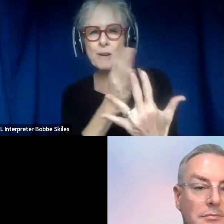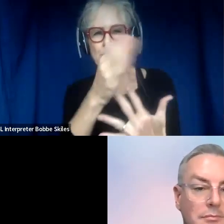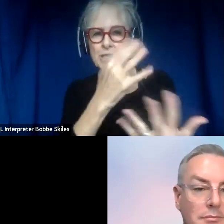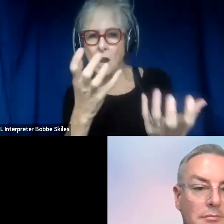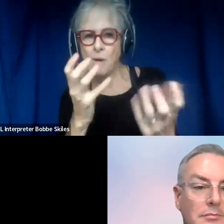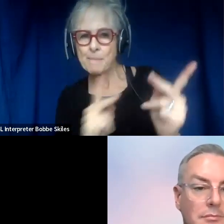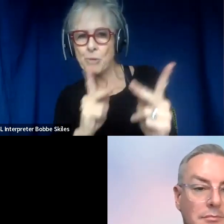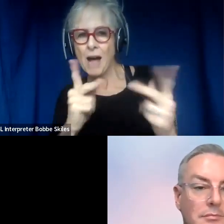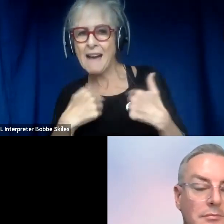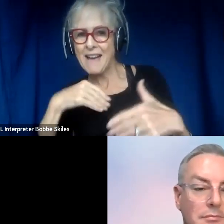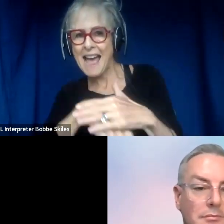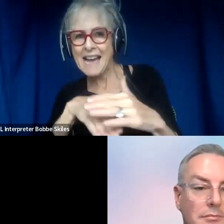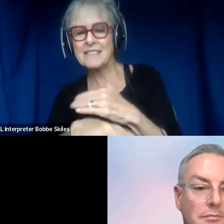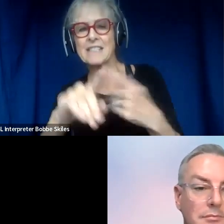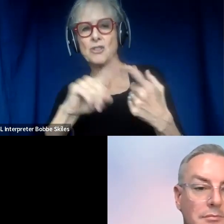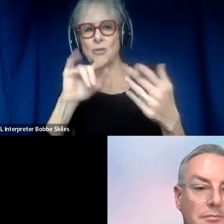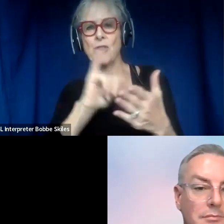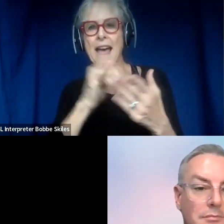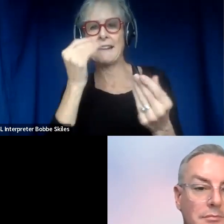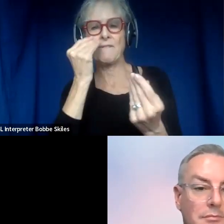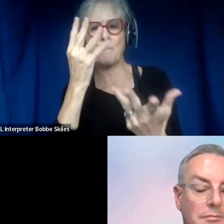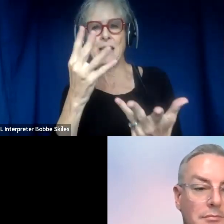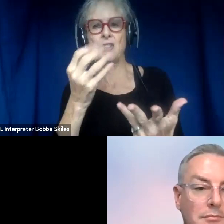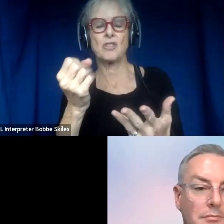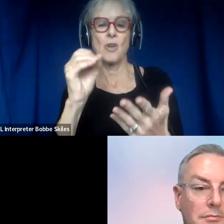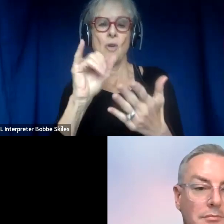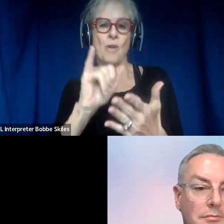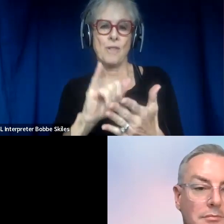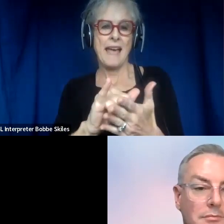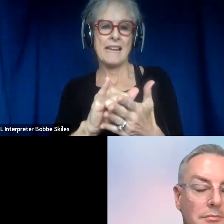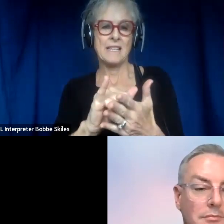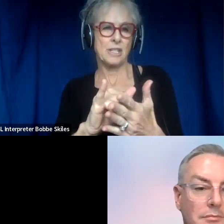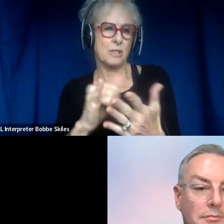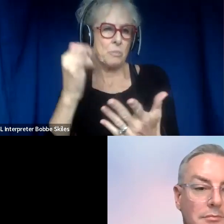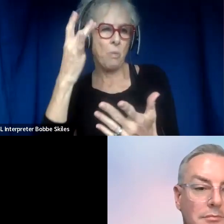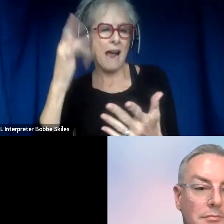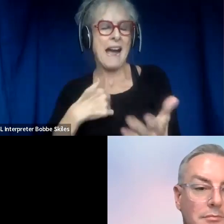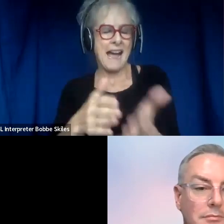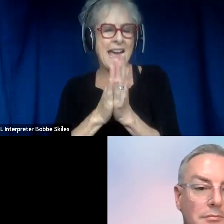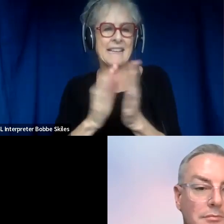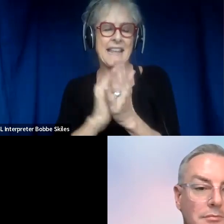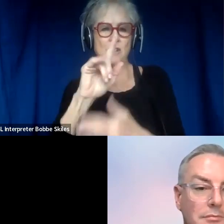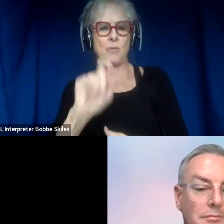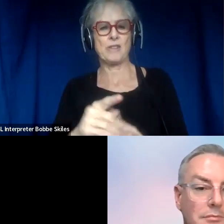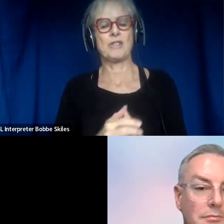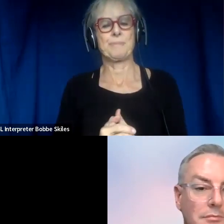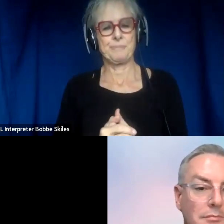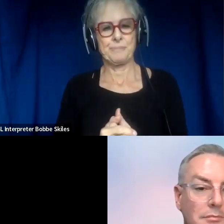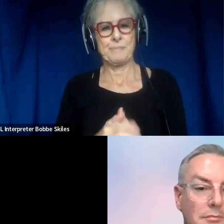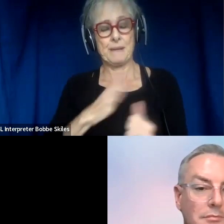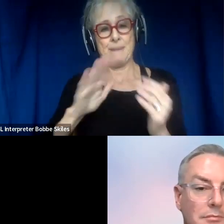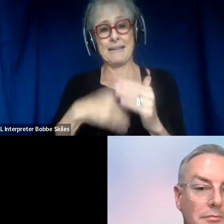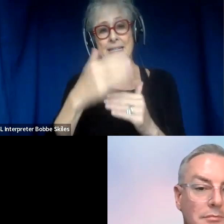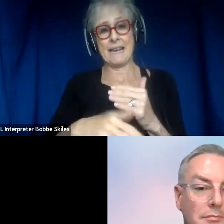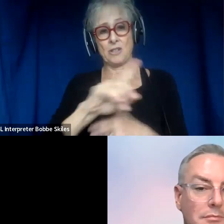that information. And so that is the vein in which I asked that question. So my next